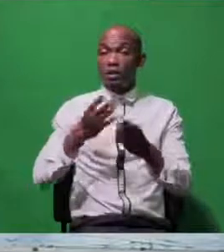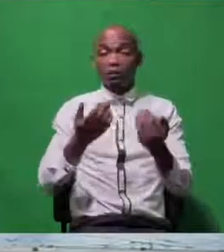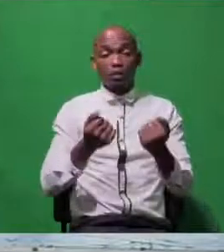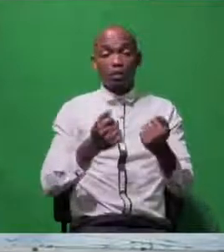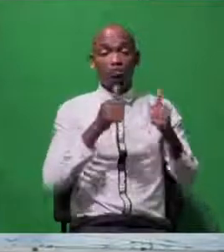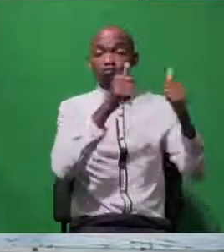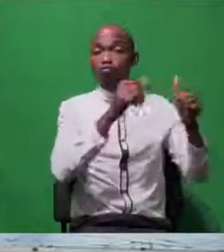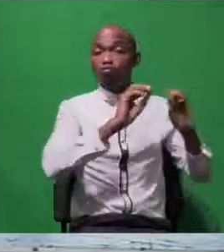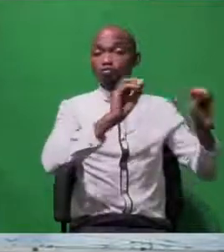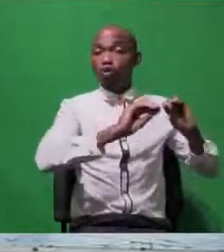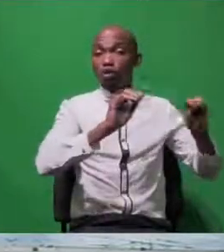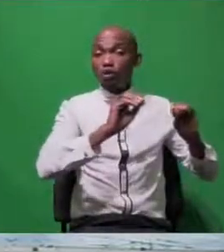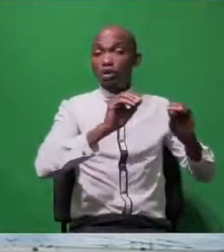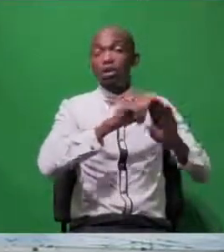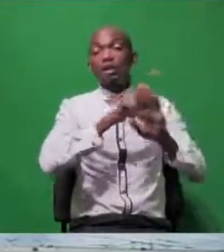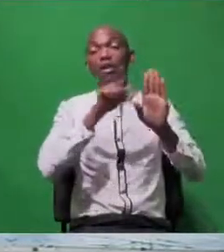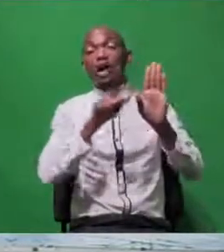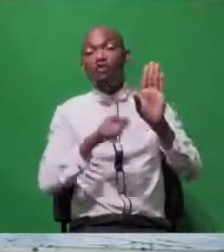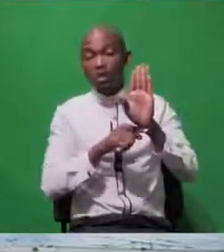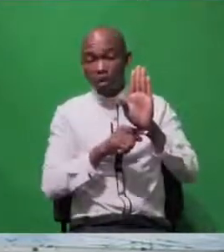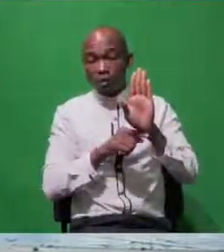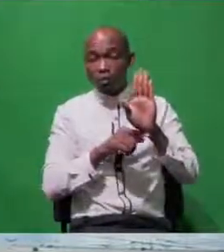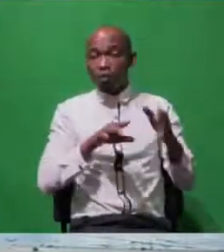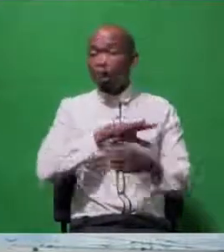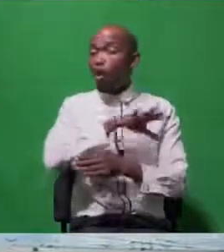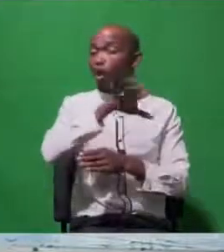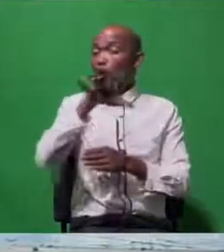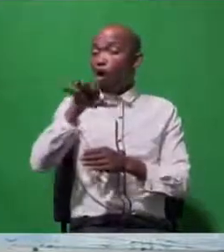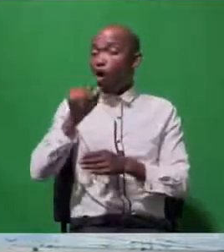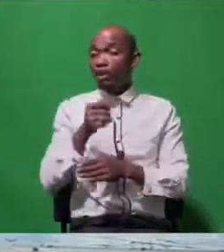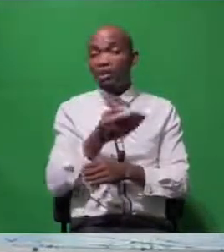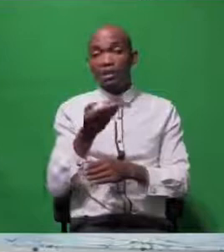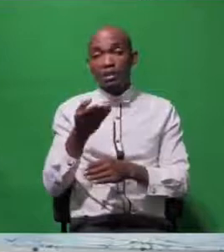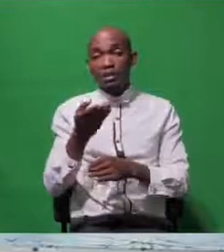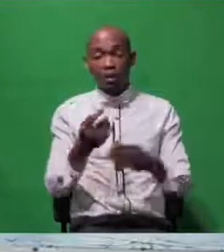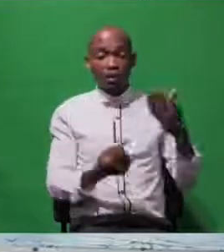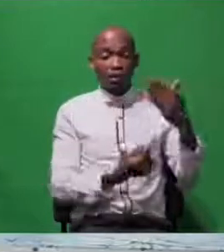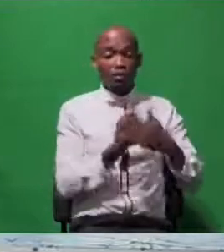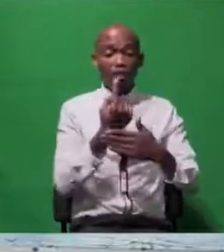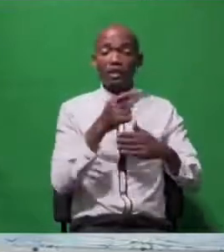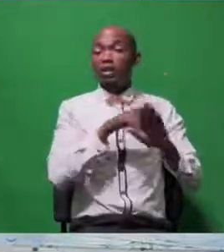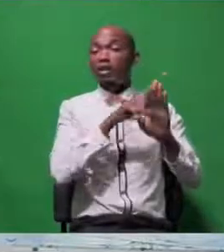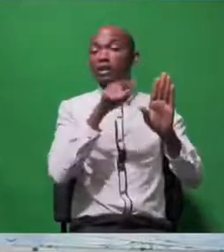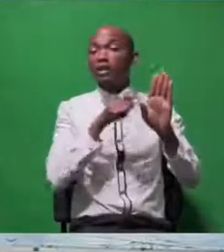to the Africans. All these were